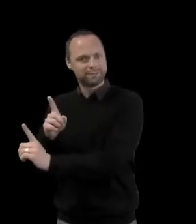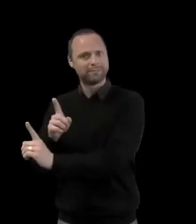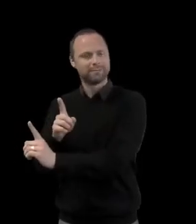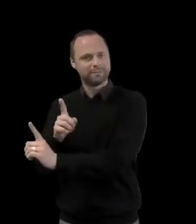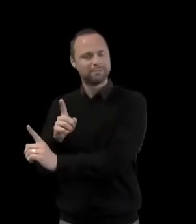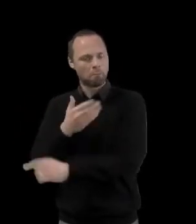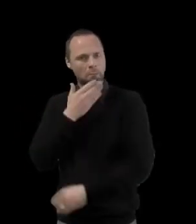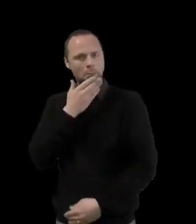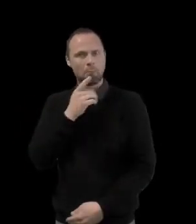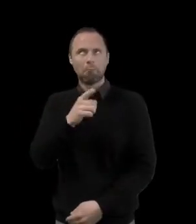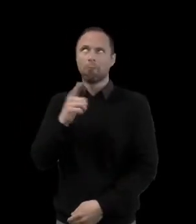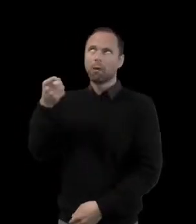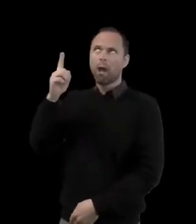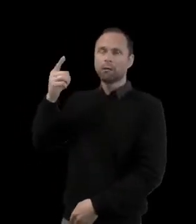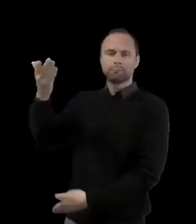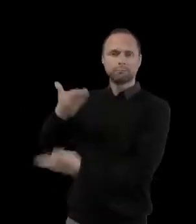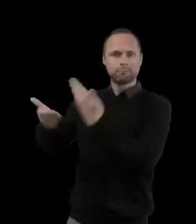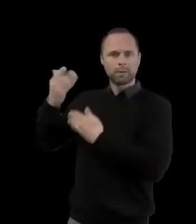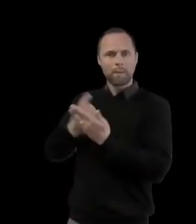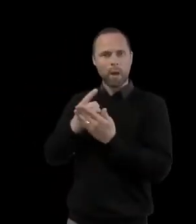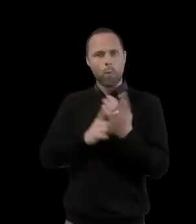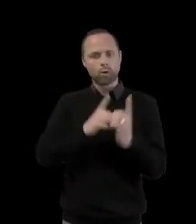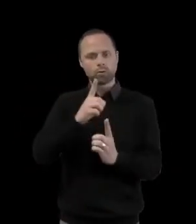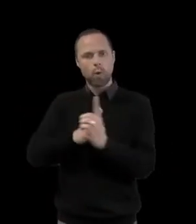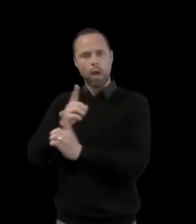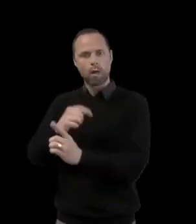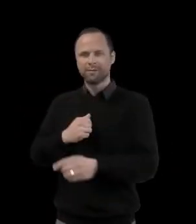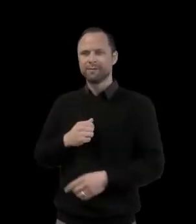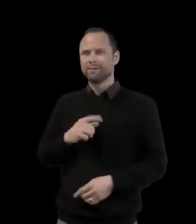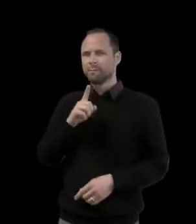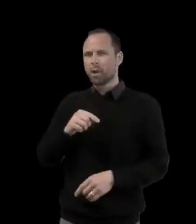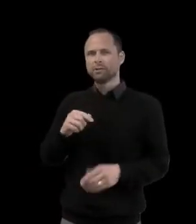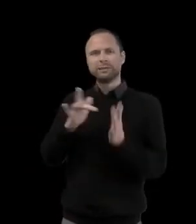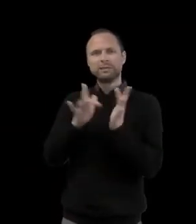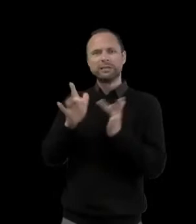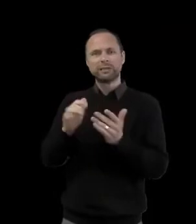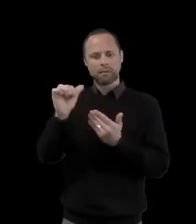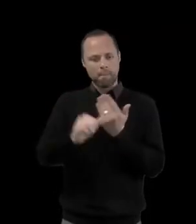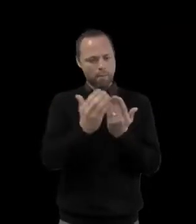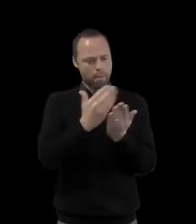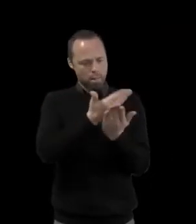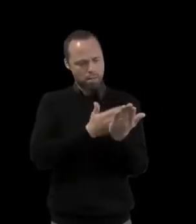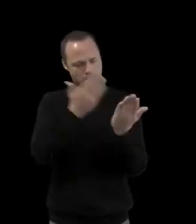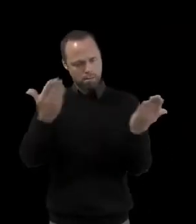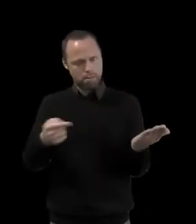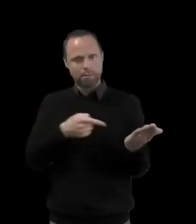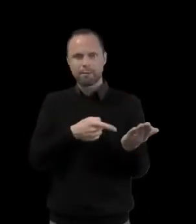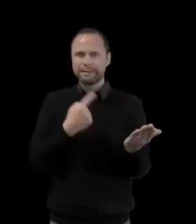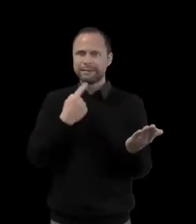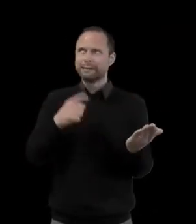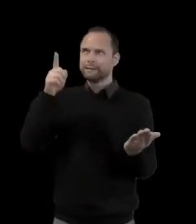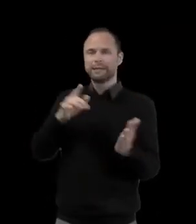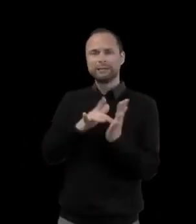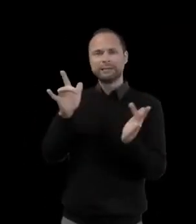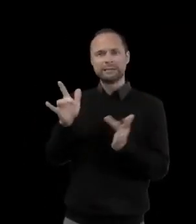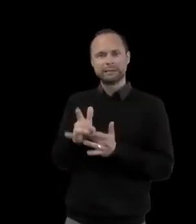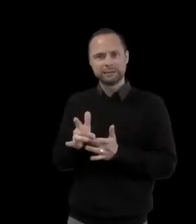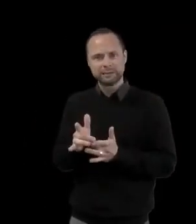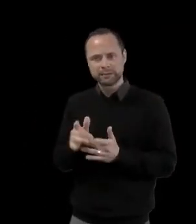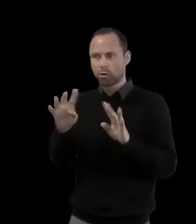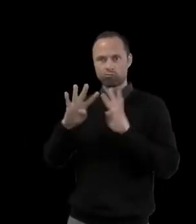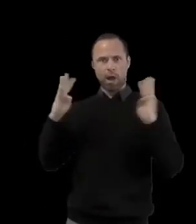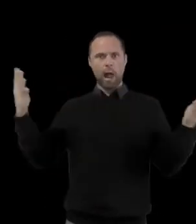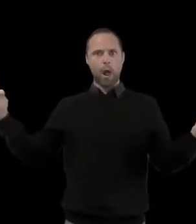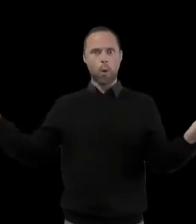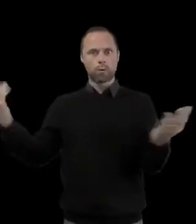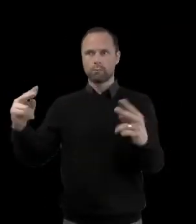Actually, even looking at the Gospels where Jesus would be in a crowd for the people, but his eyes would be focused on one person, such as a woman with the issue of